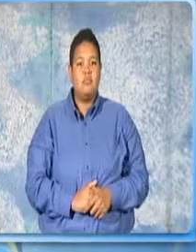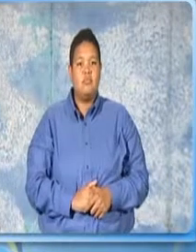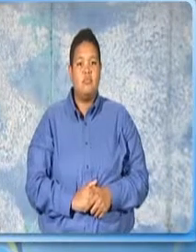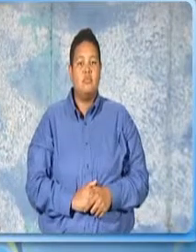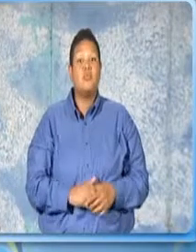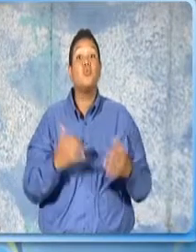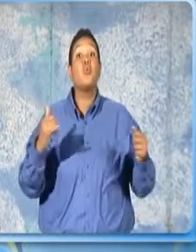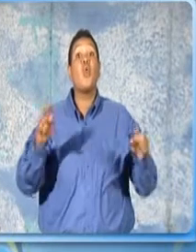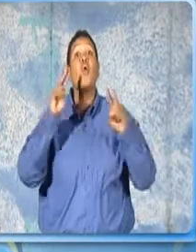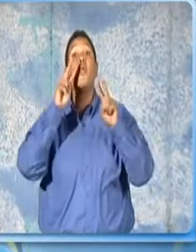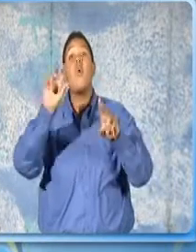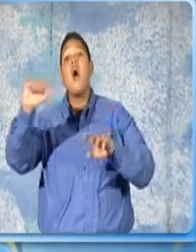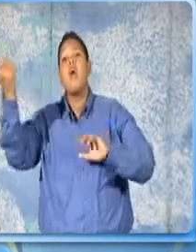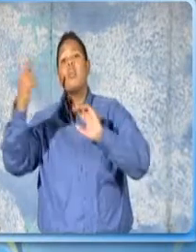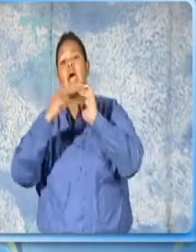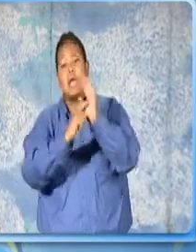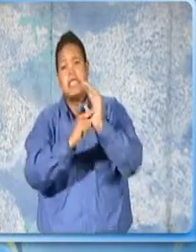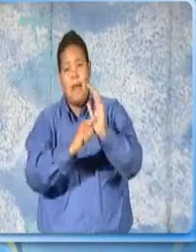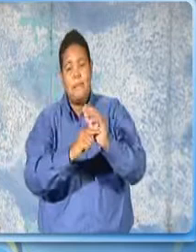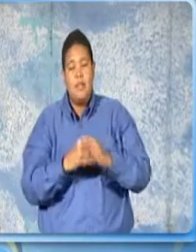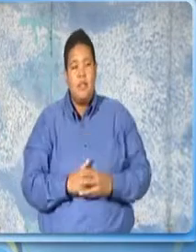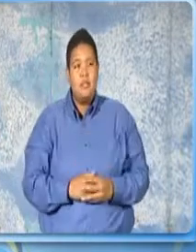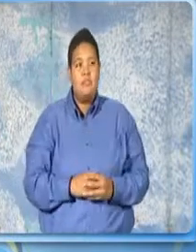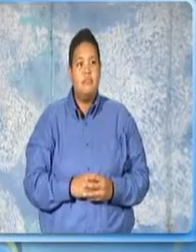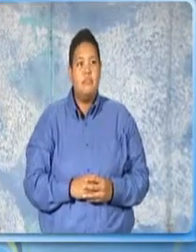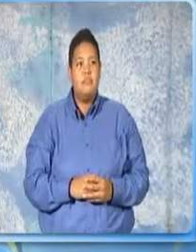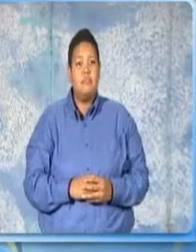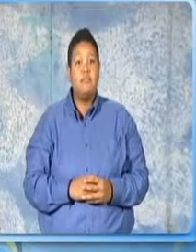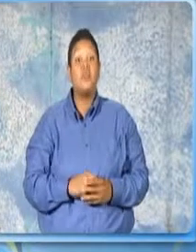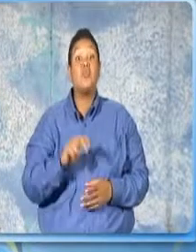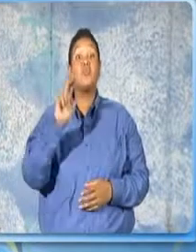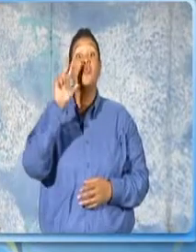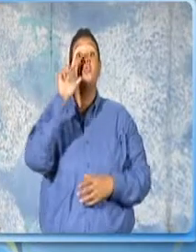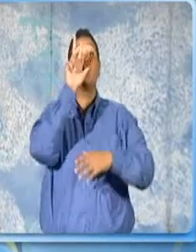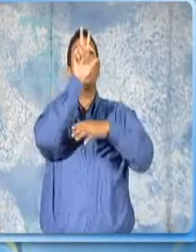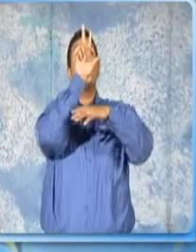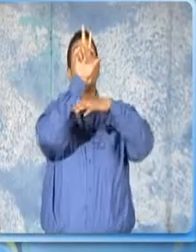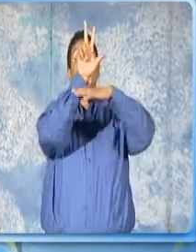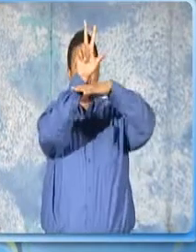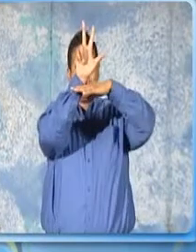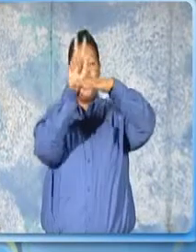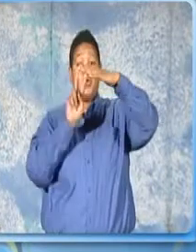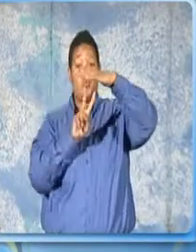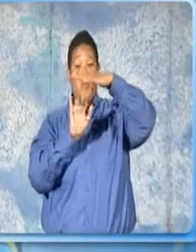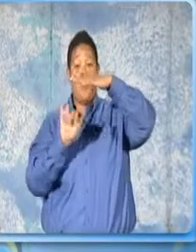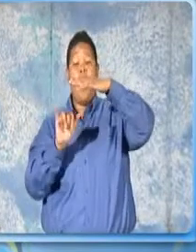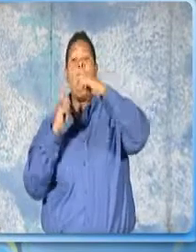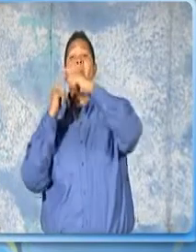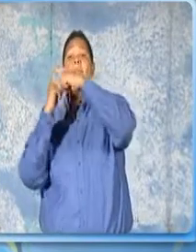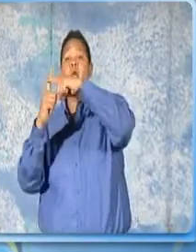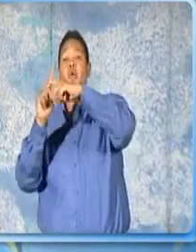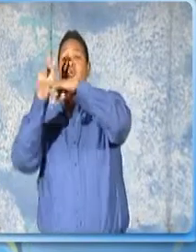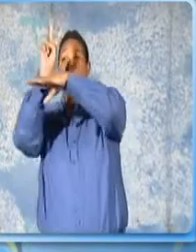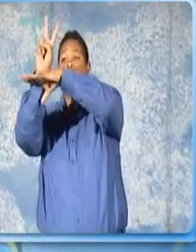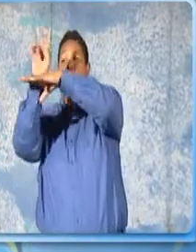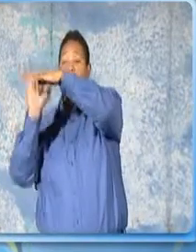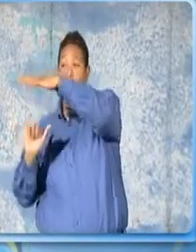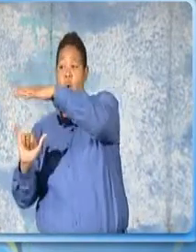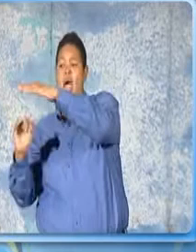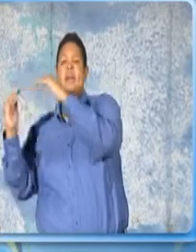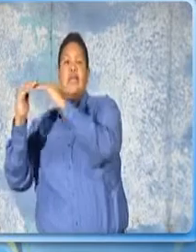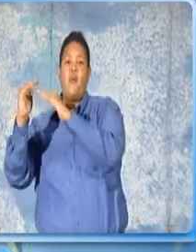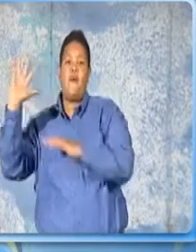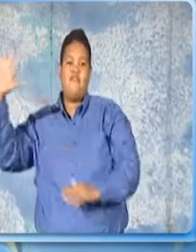Let's look at another example. 3 over 2y plus 2 over y equals